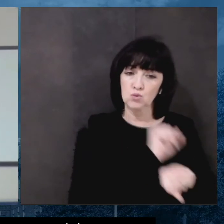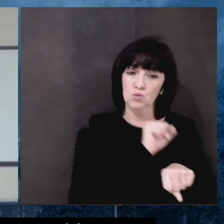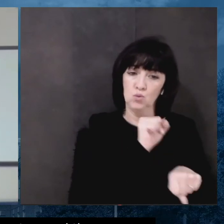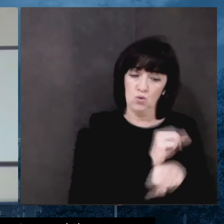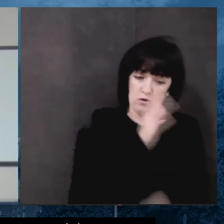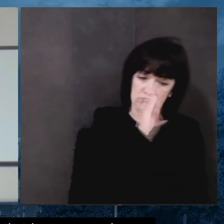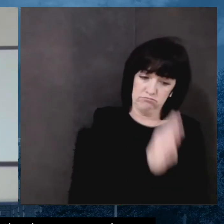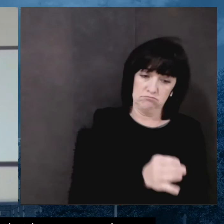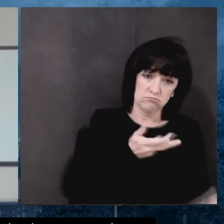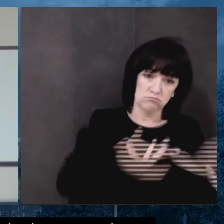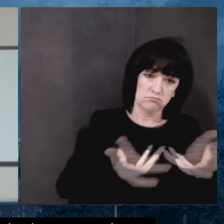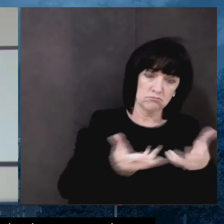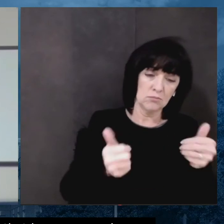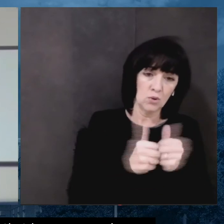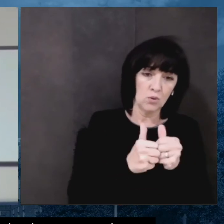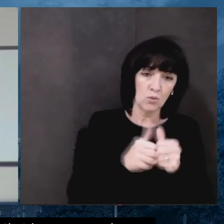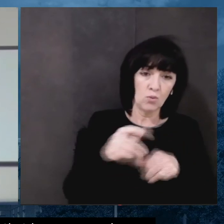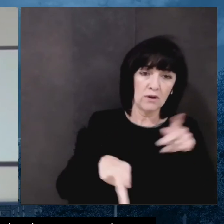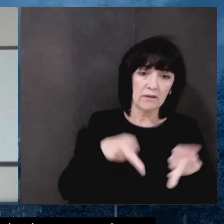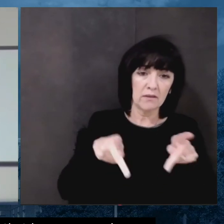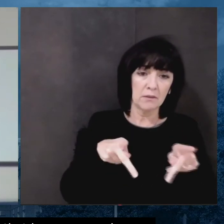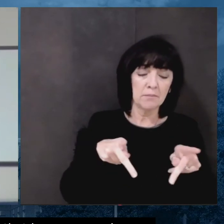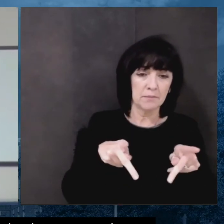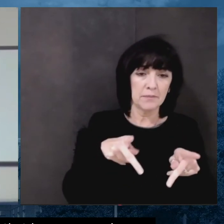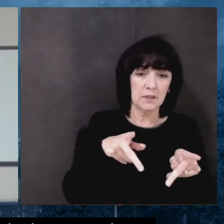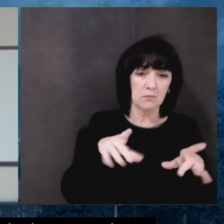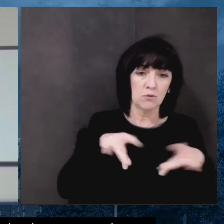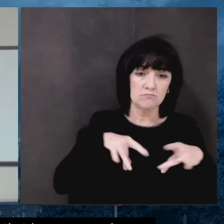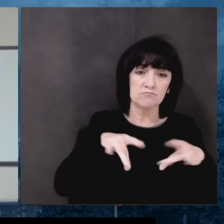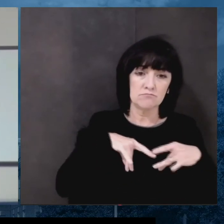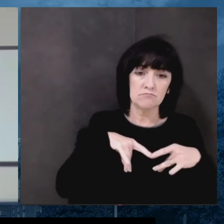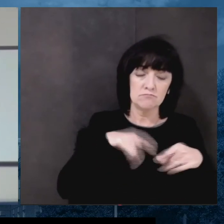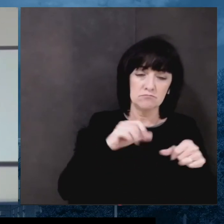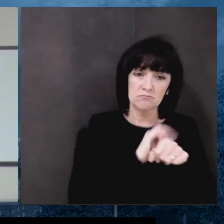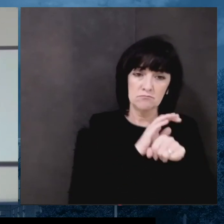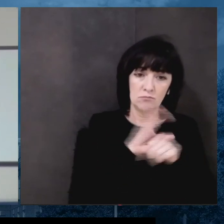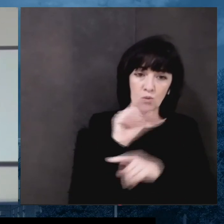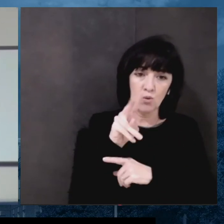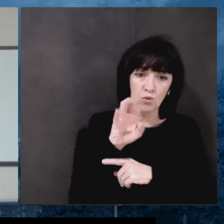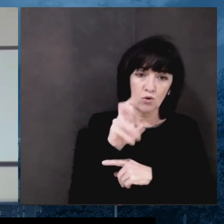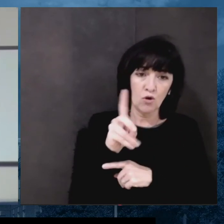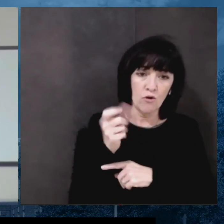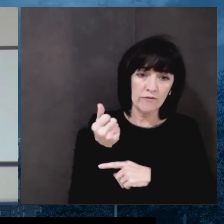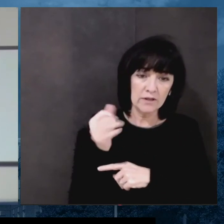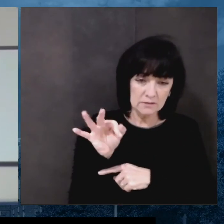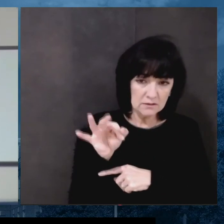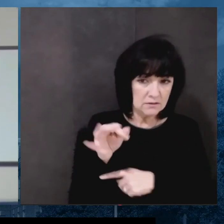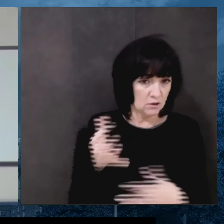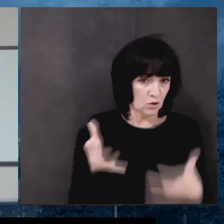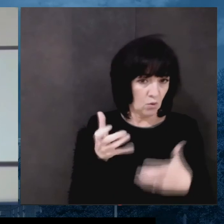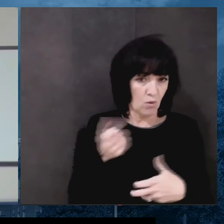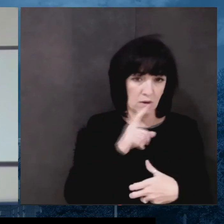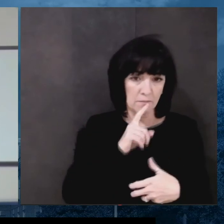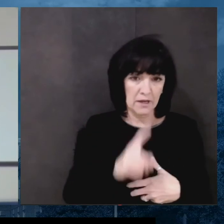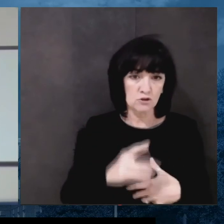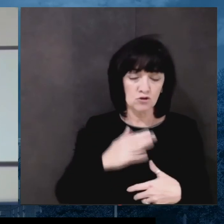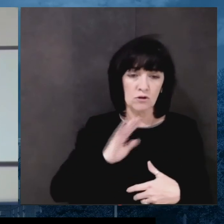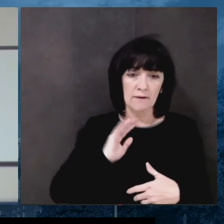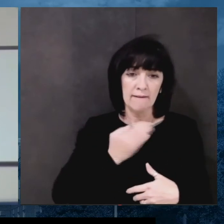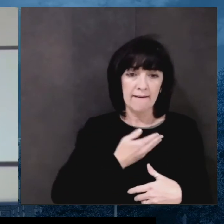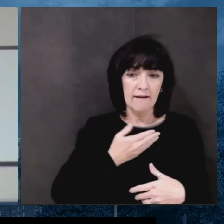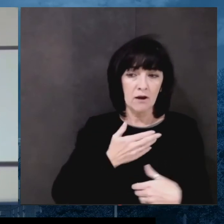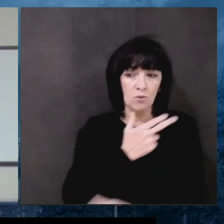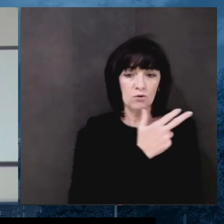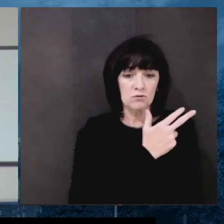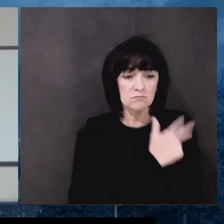that comes into effect. It's multifocal purpose here because we want to make sure our health systems are intact. And given that the